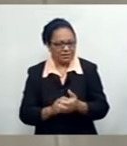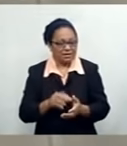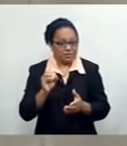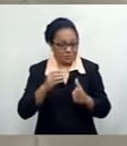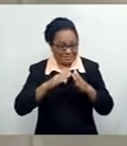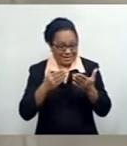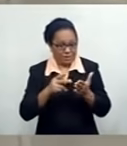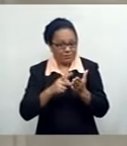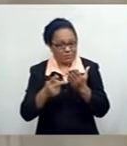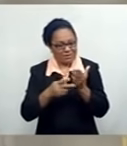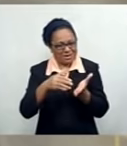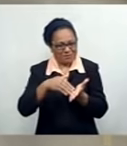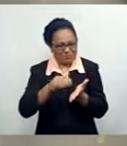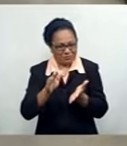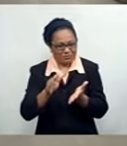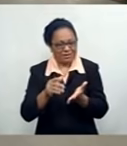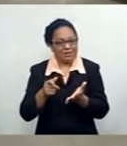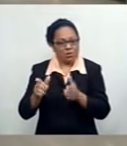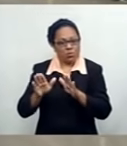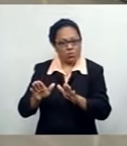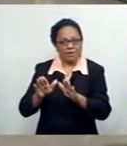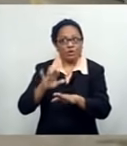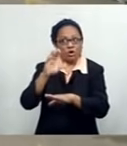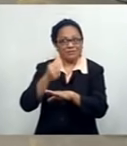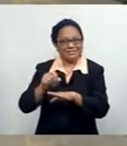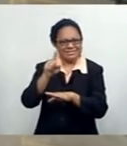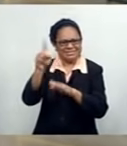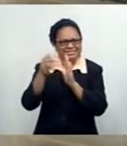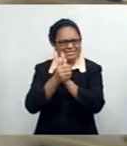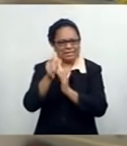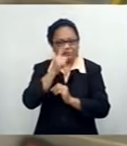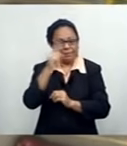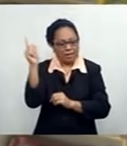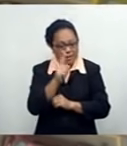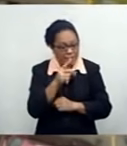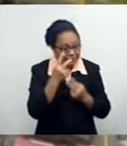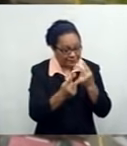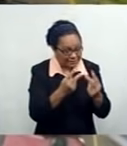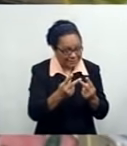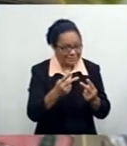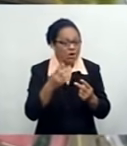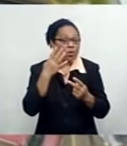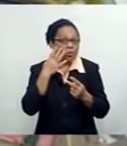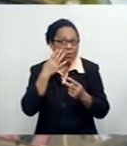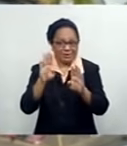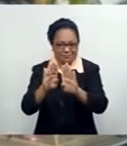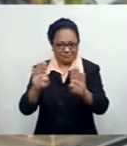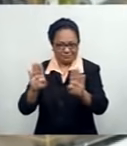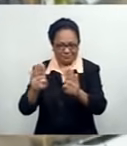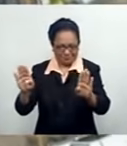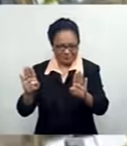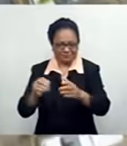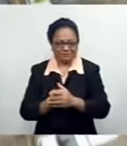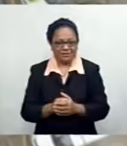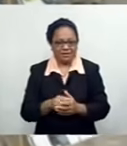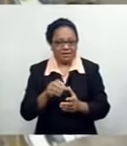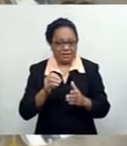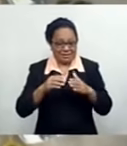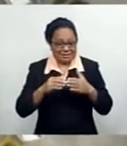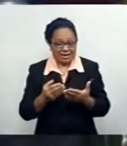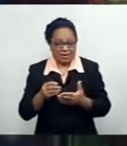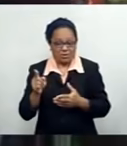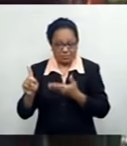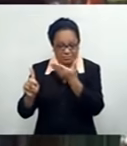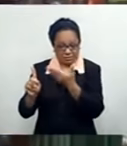been approved and they are awaiting overseas experts to visit the site once borders open. He adds they are also looking at other